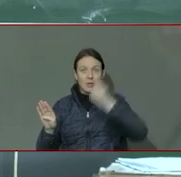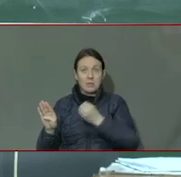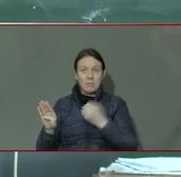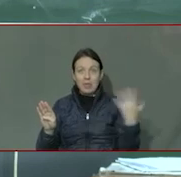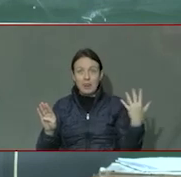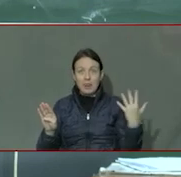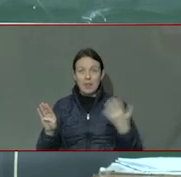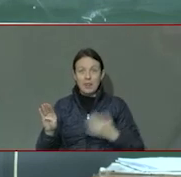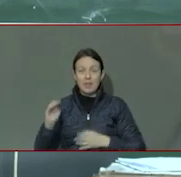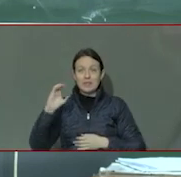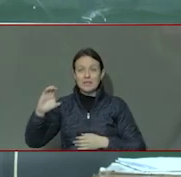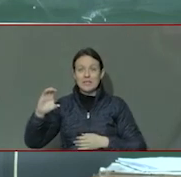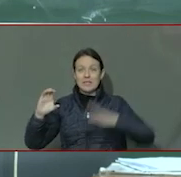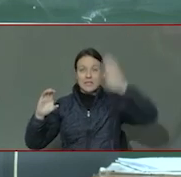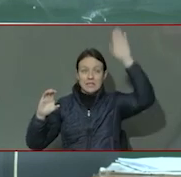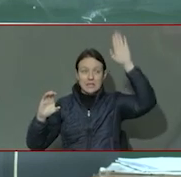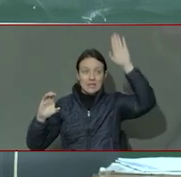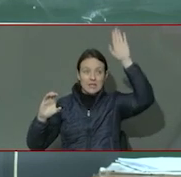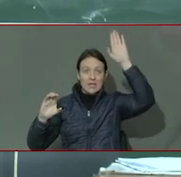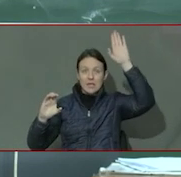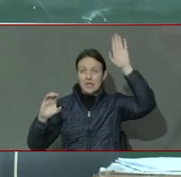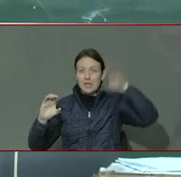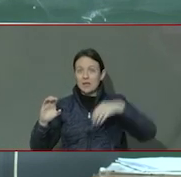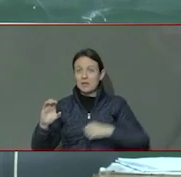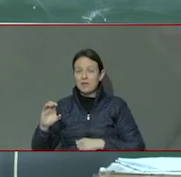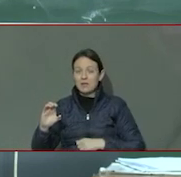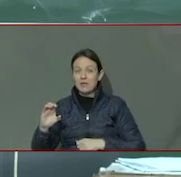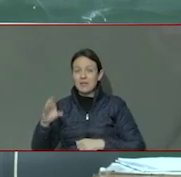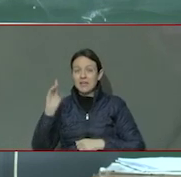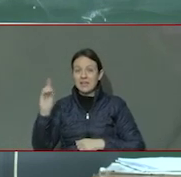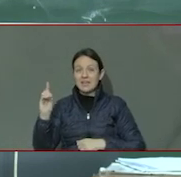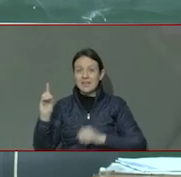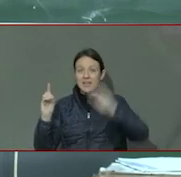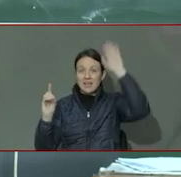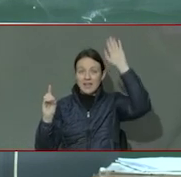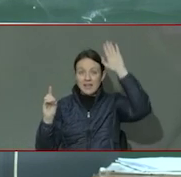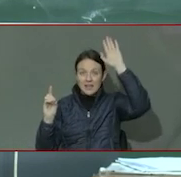Thank you. Who vote for C? Thank you. D?